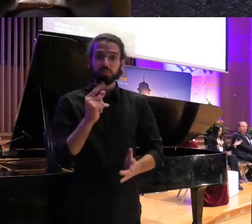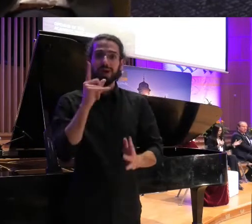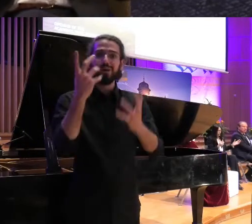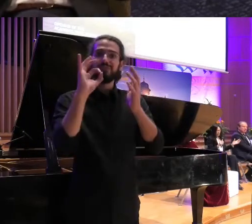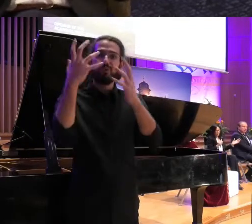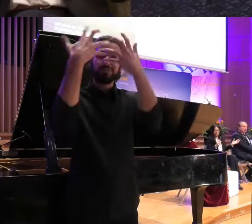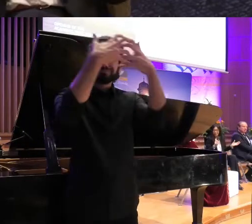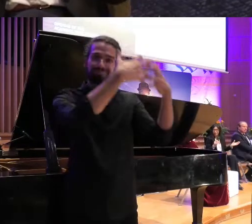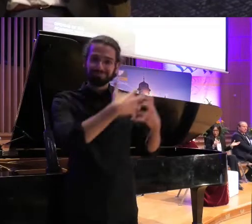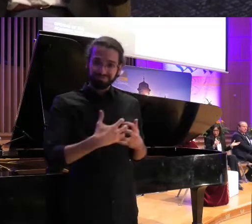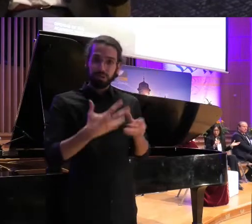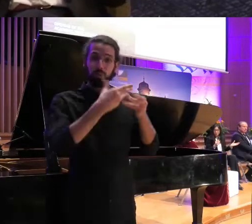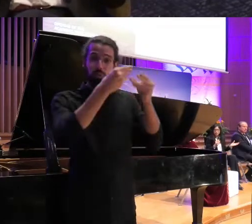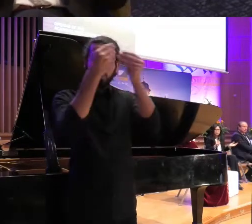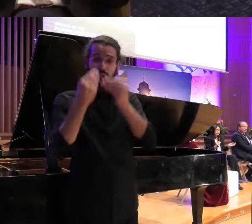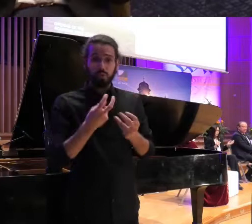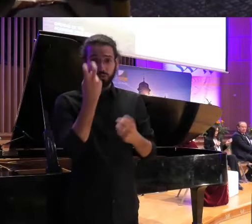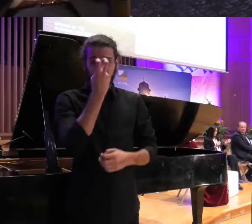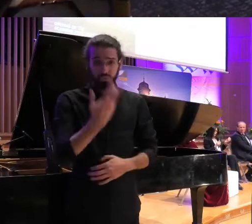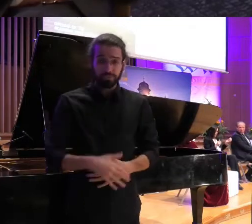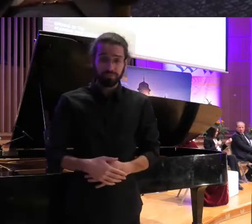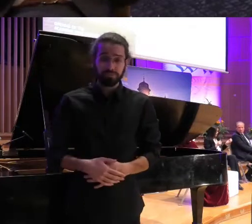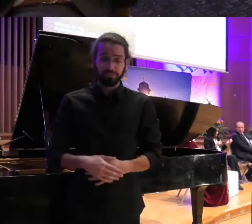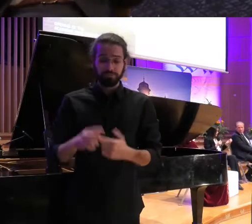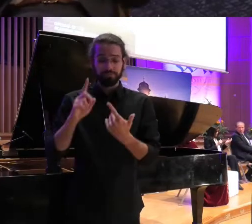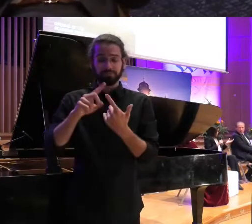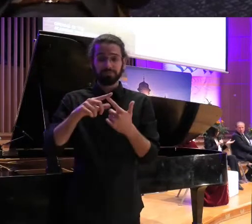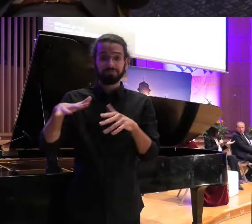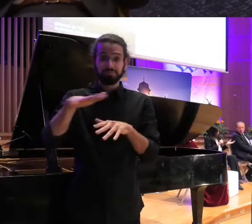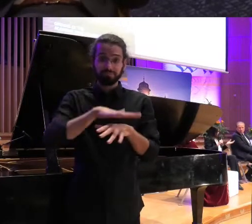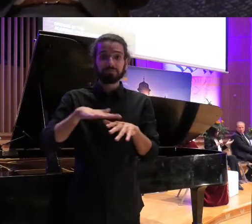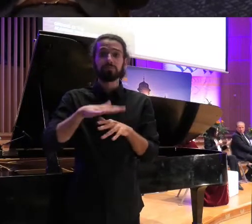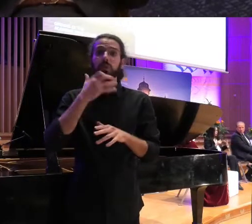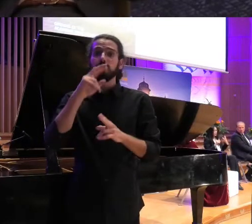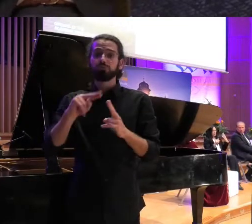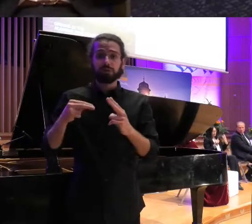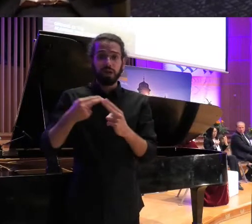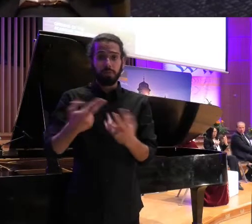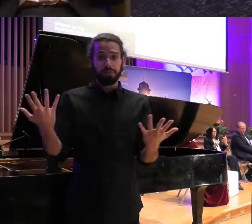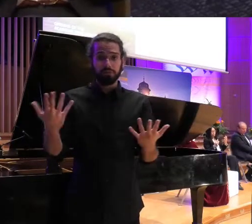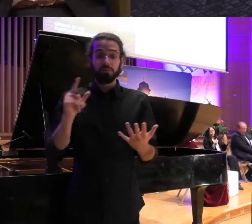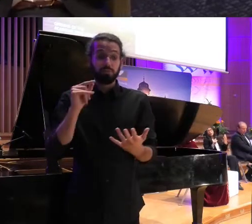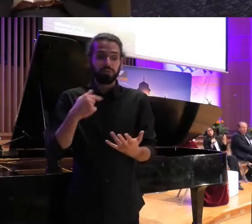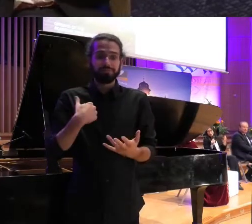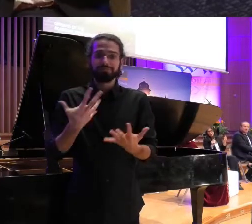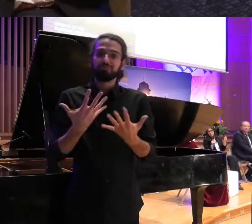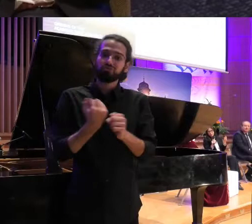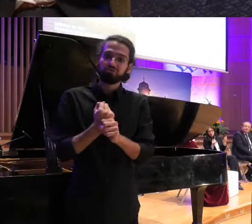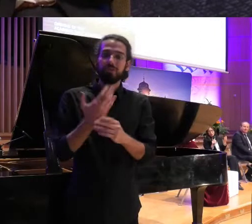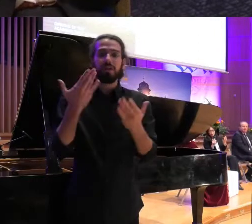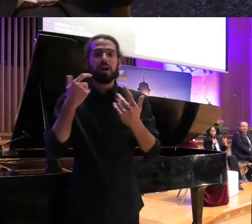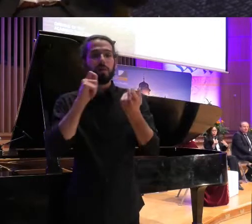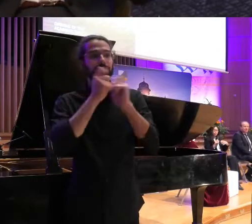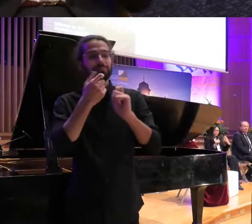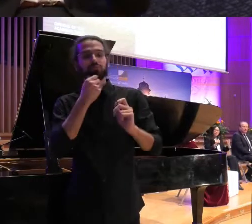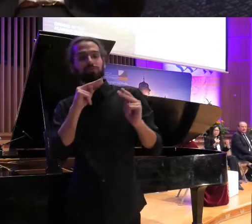for tackling these risks. Another area is adaptation, how we can adapt to climate change